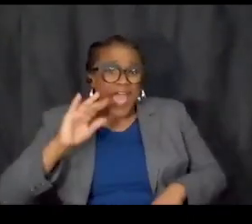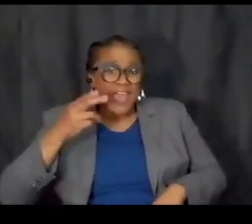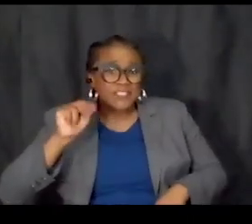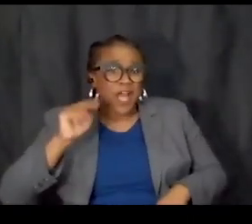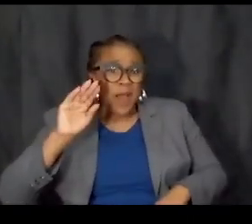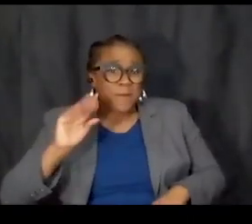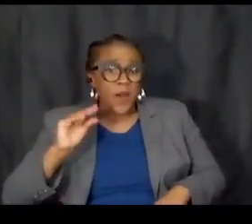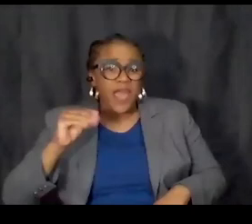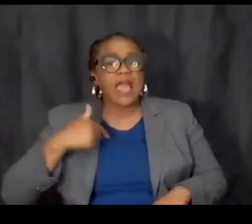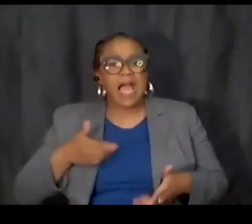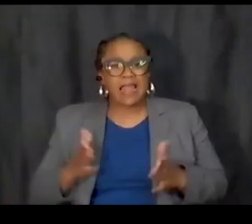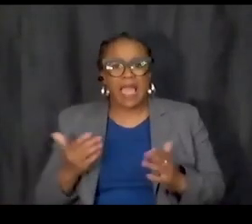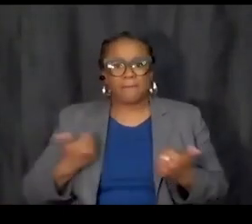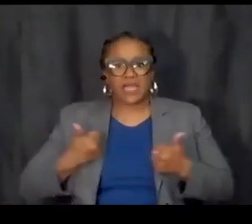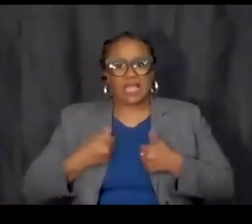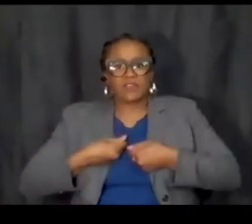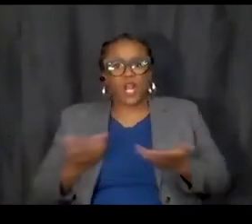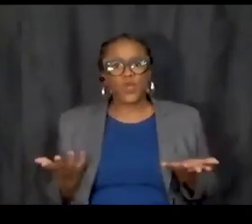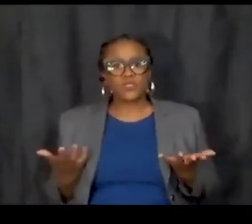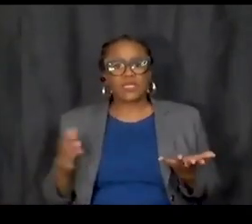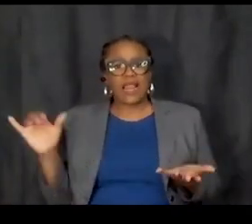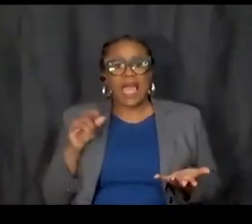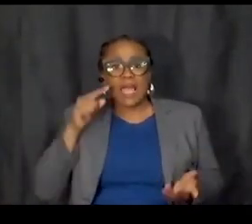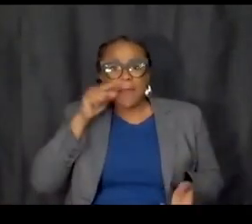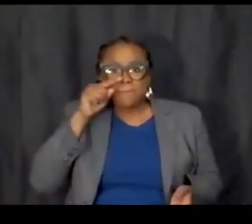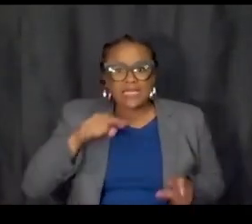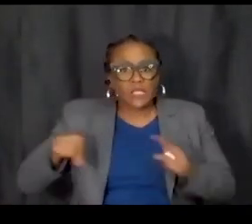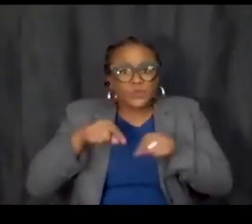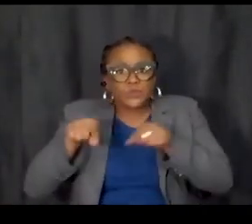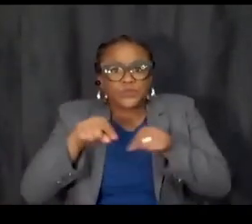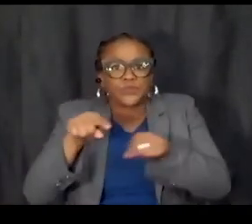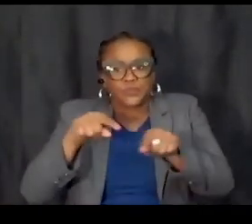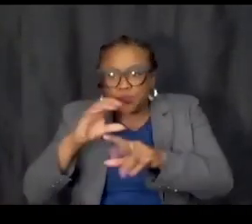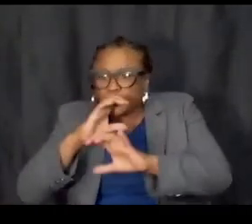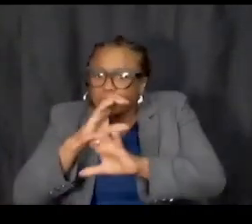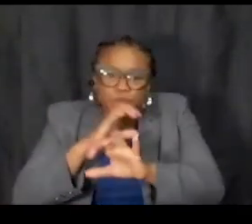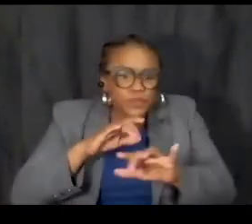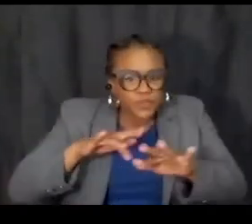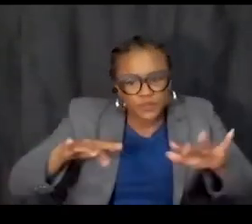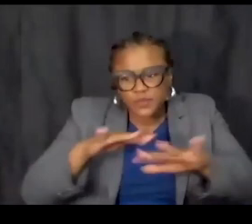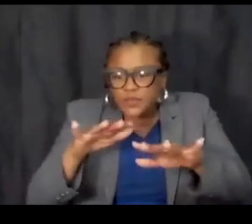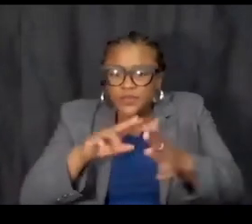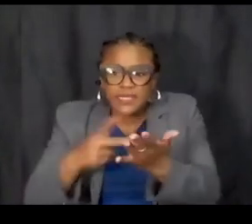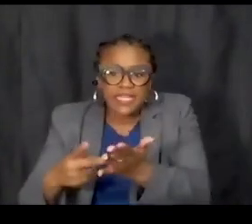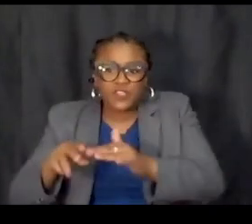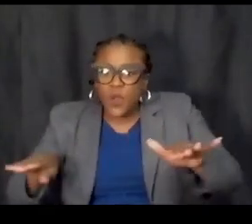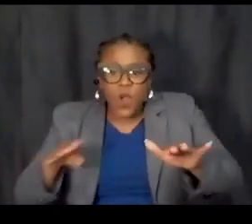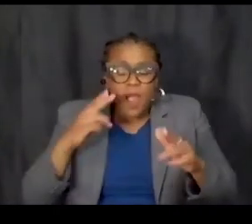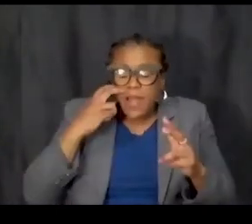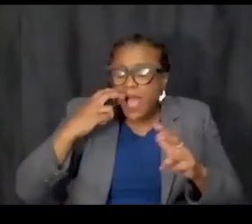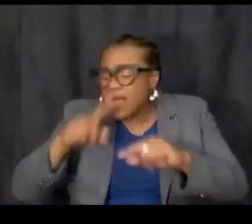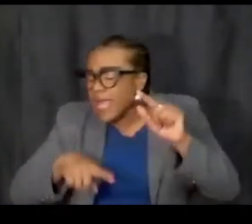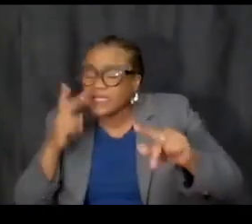mice scouring a soiled kitchen floor, blind but hungry beyond the good sense God gave us all to smell a